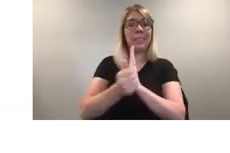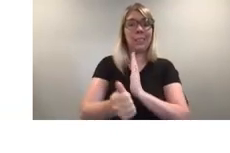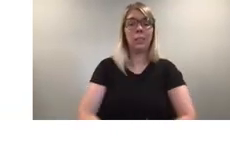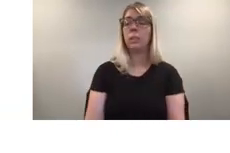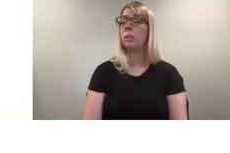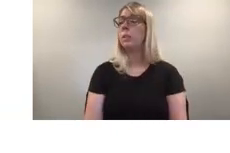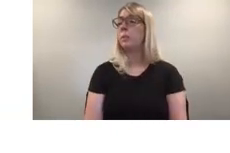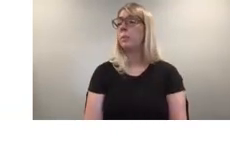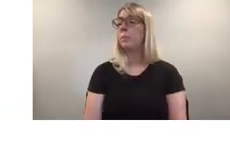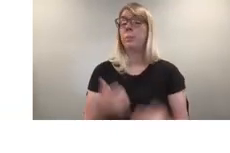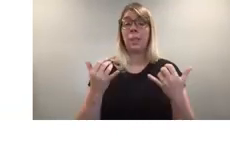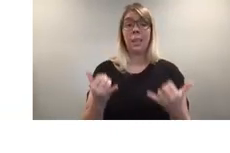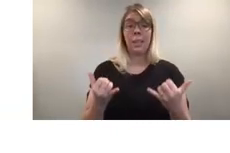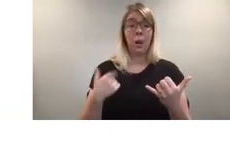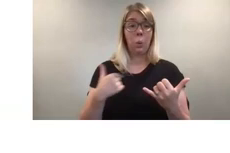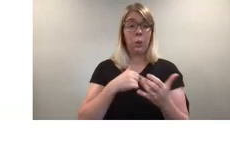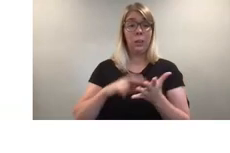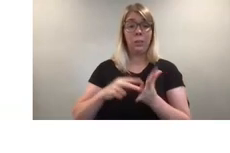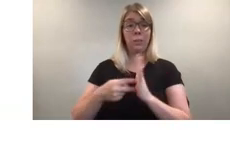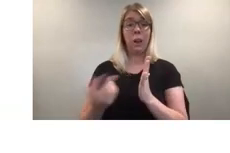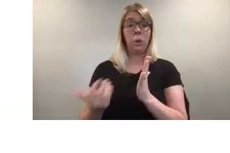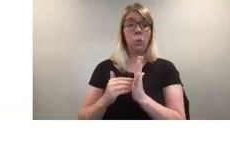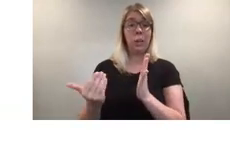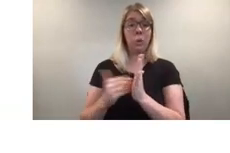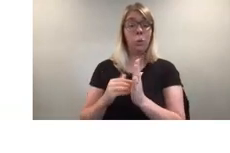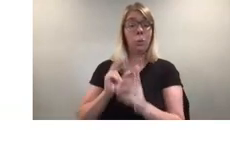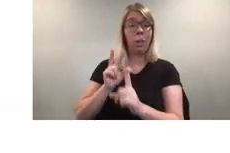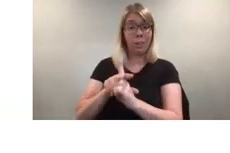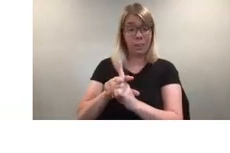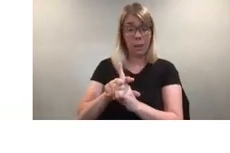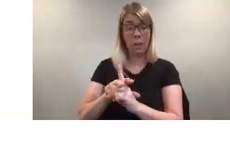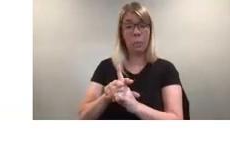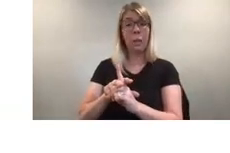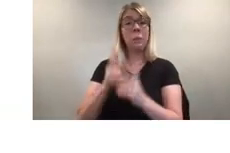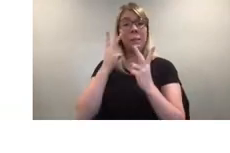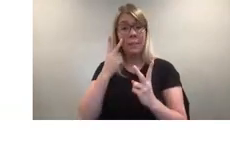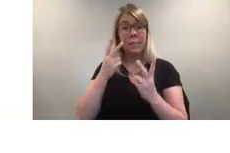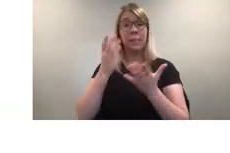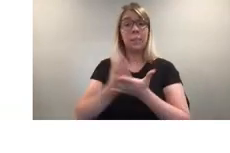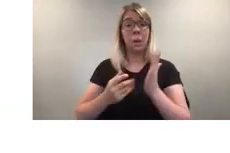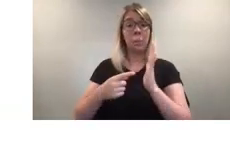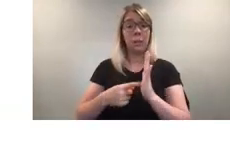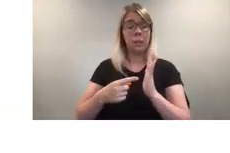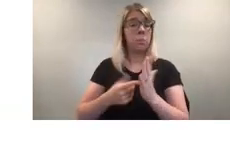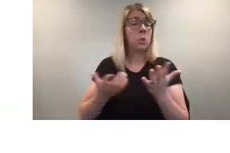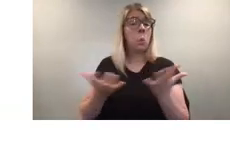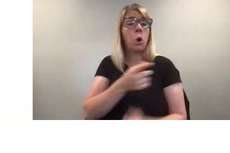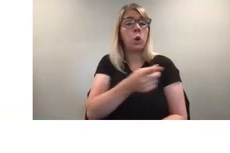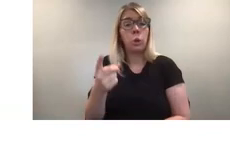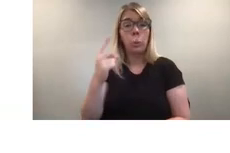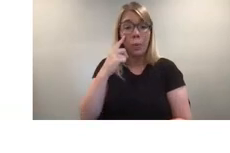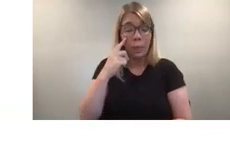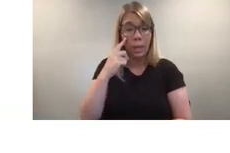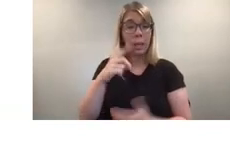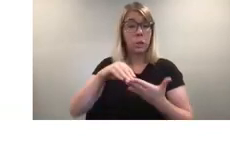So now we've defined renewable assignments. We've looked at some examples. So what do you think students would appreciate about